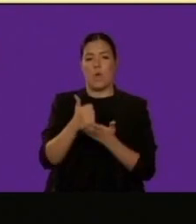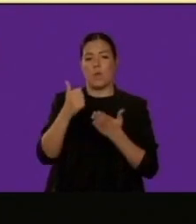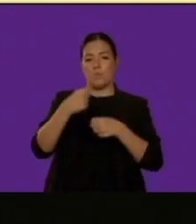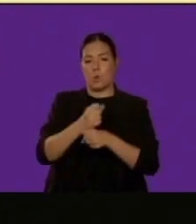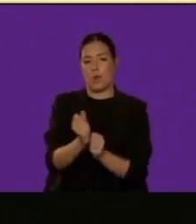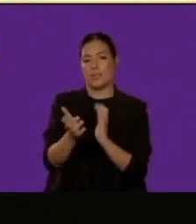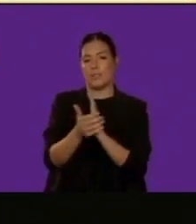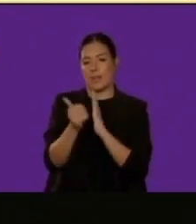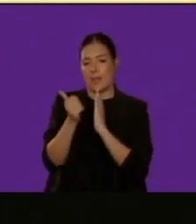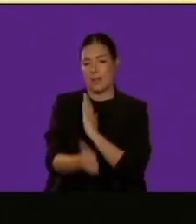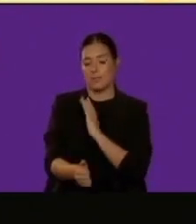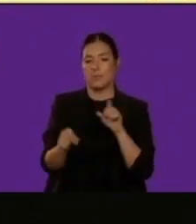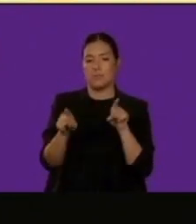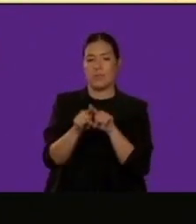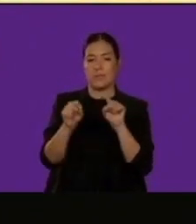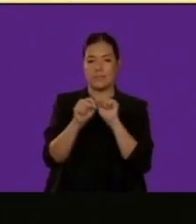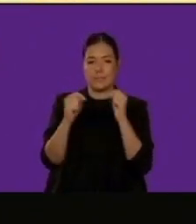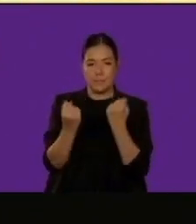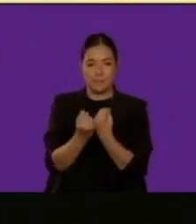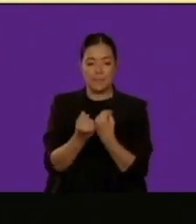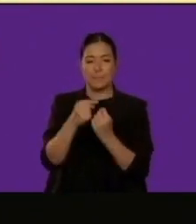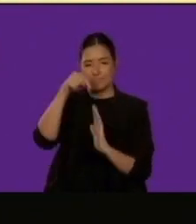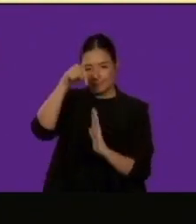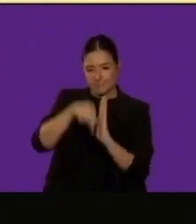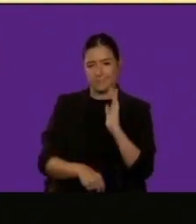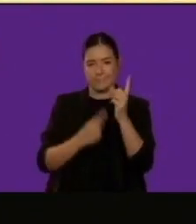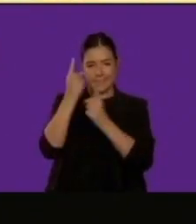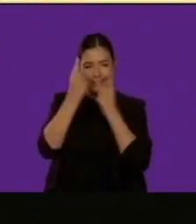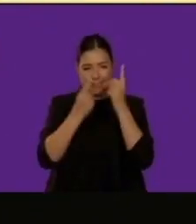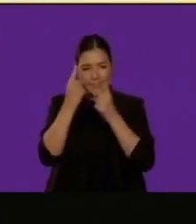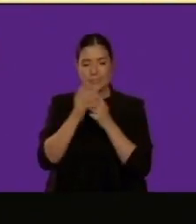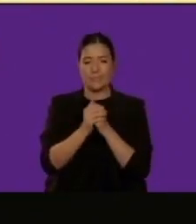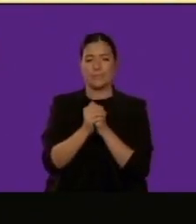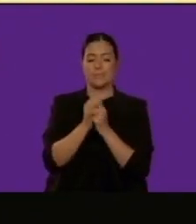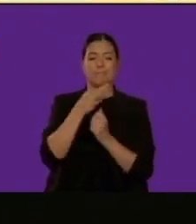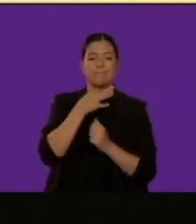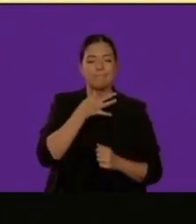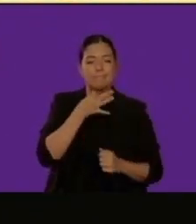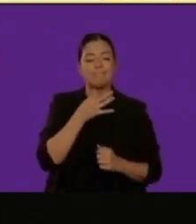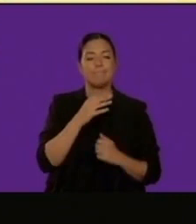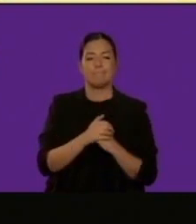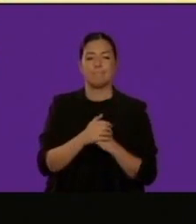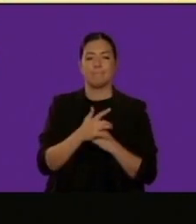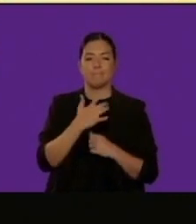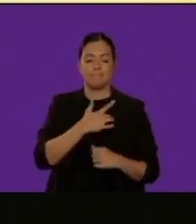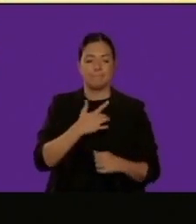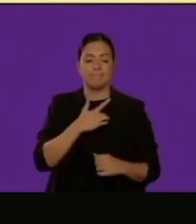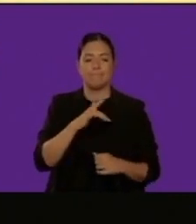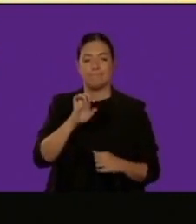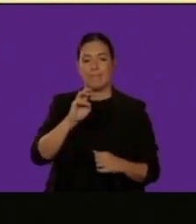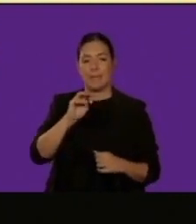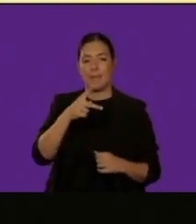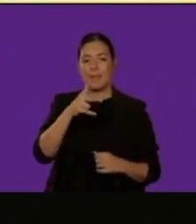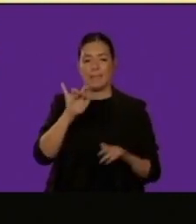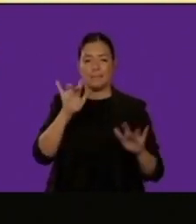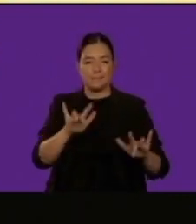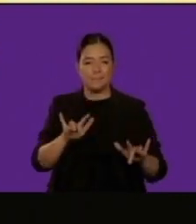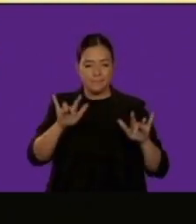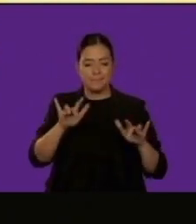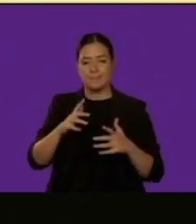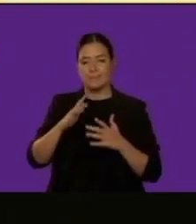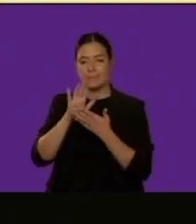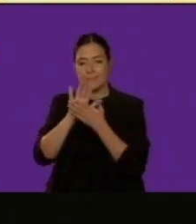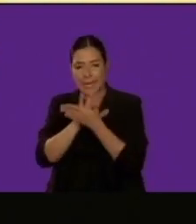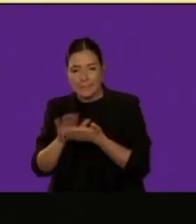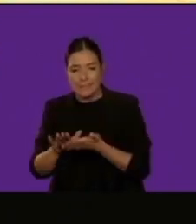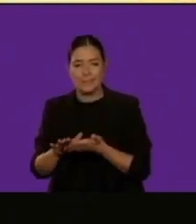uh, students coming from migrants. They don't know our languages. They have started